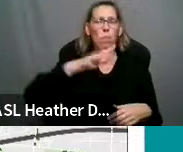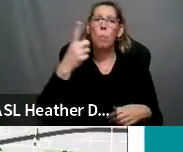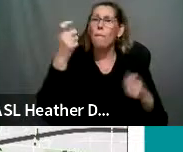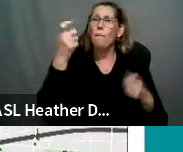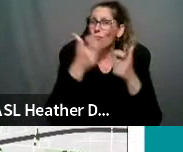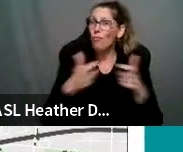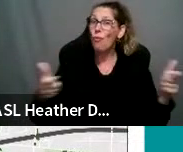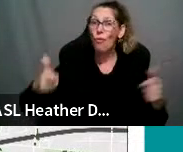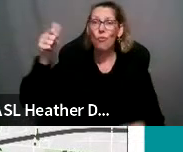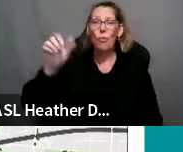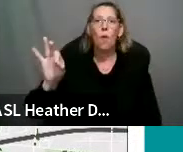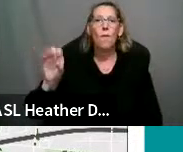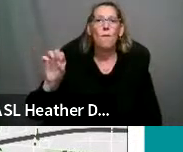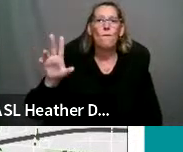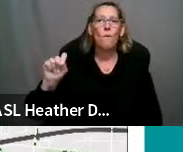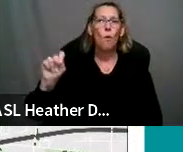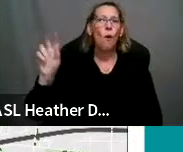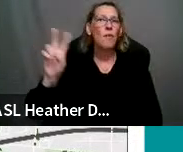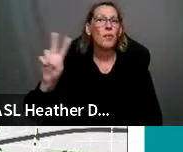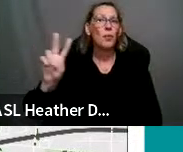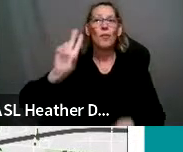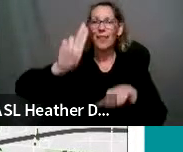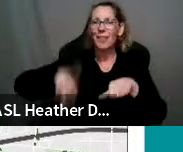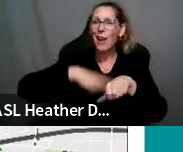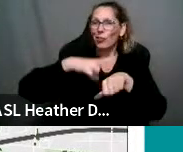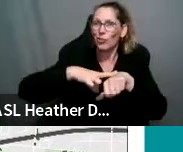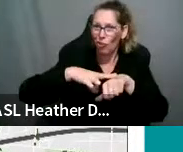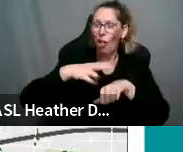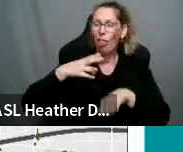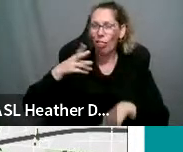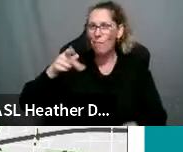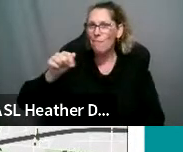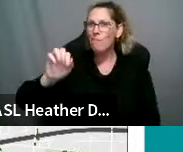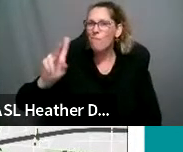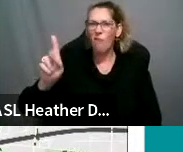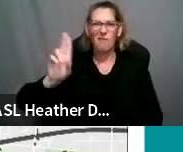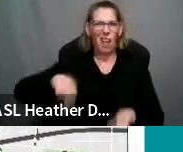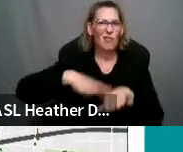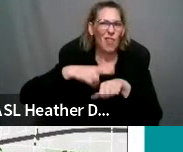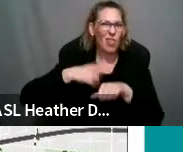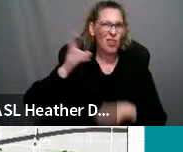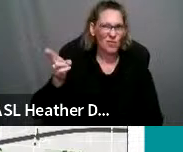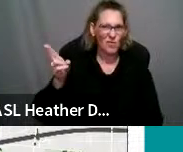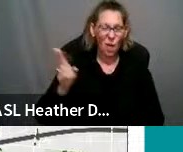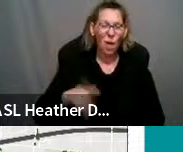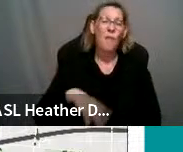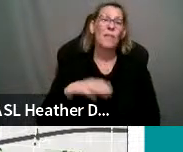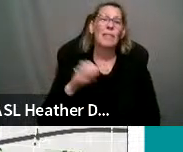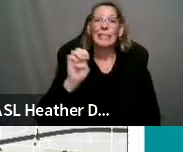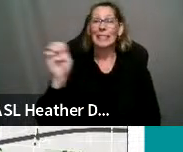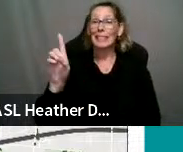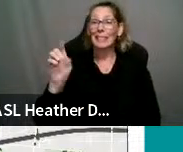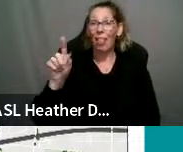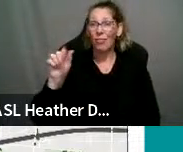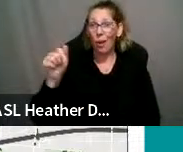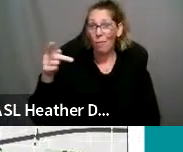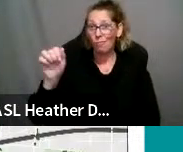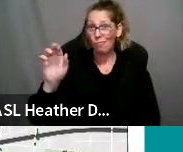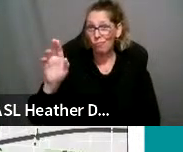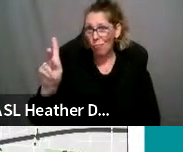ones is the Fort Vancouver National Park, National Historic Site. In Oregon, we have East Delta Park, and there's a few others that